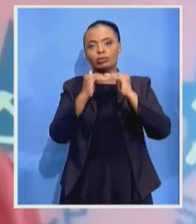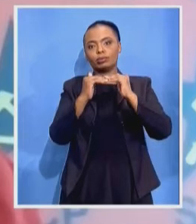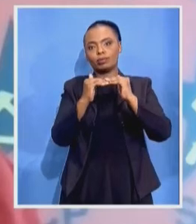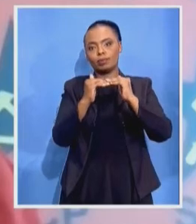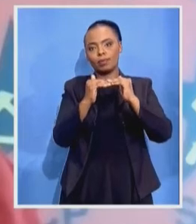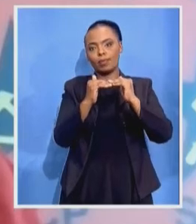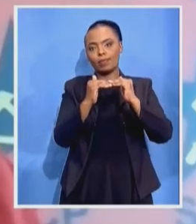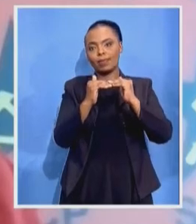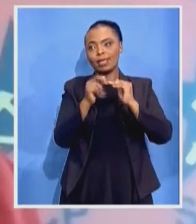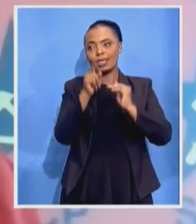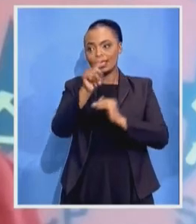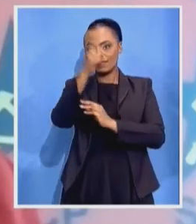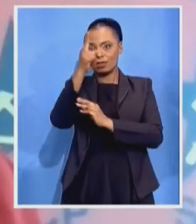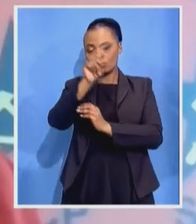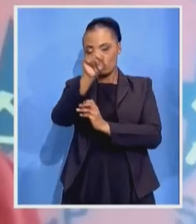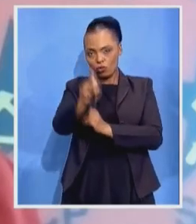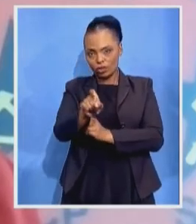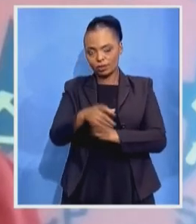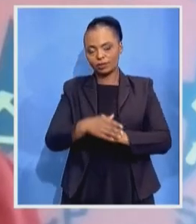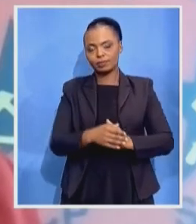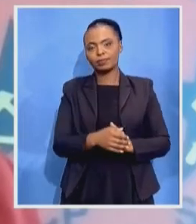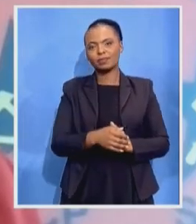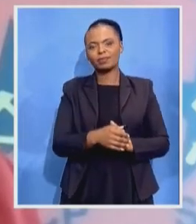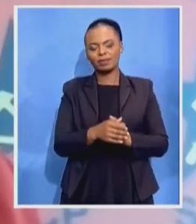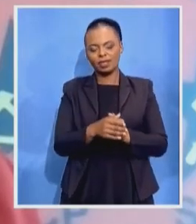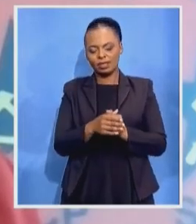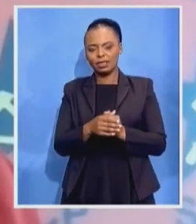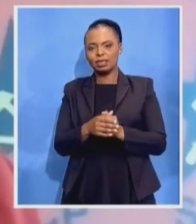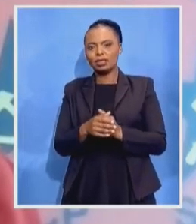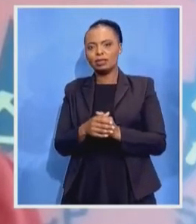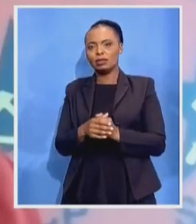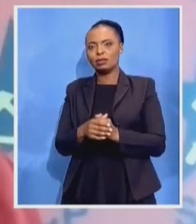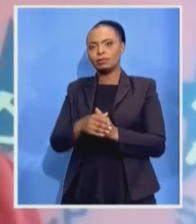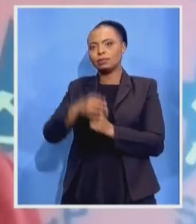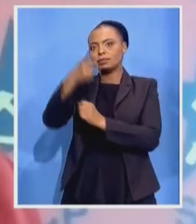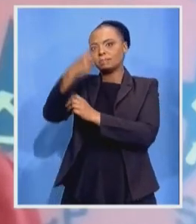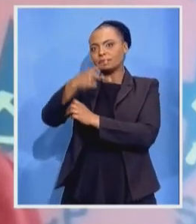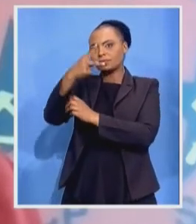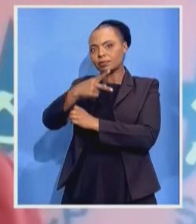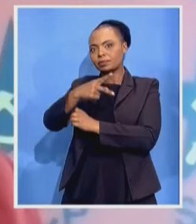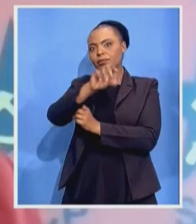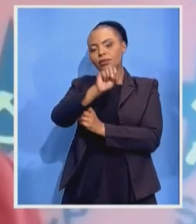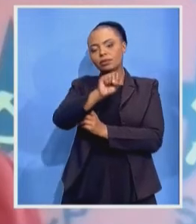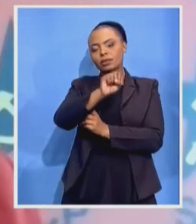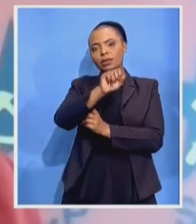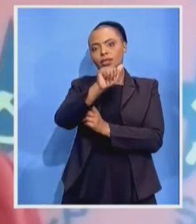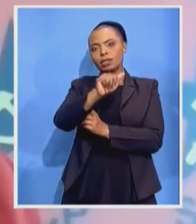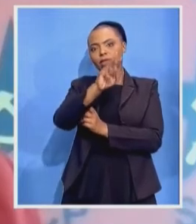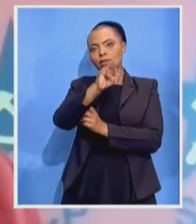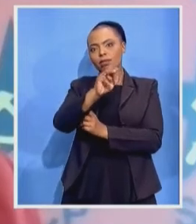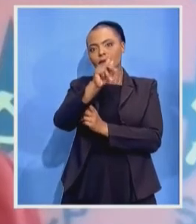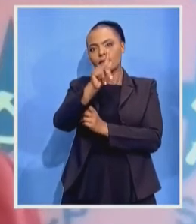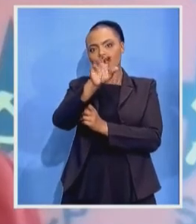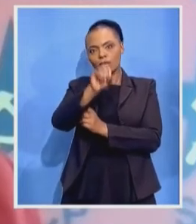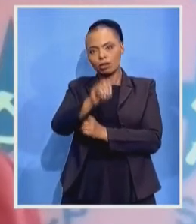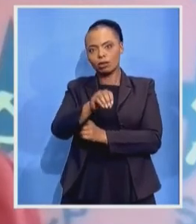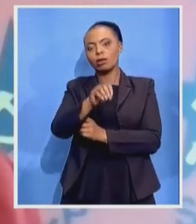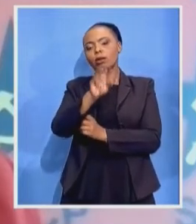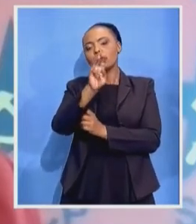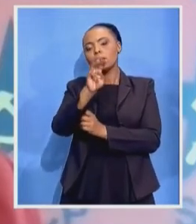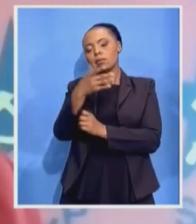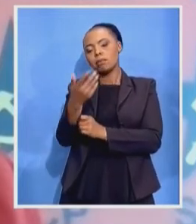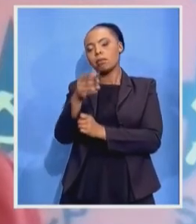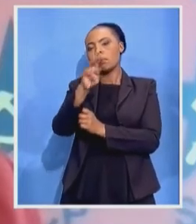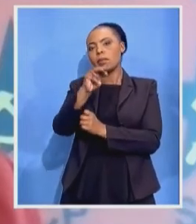the second question is from Samkelo Maseko. I will ask Stembiso Bengu to promote